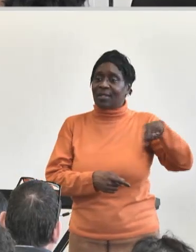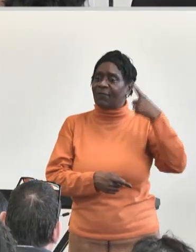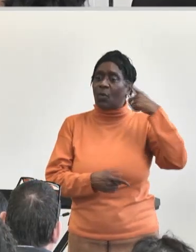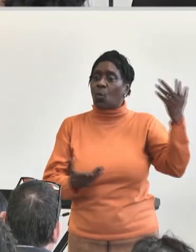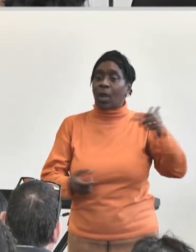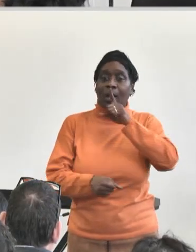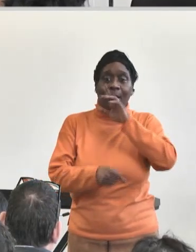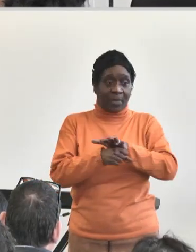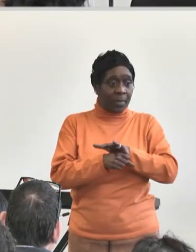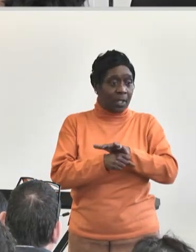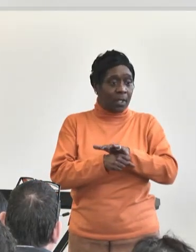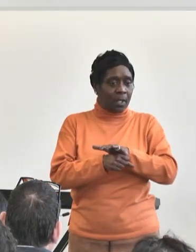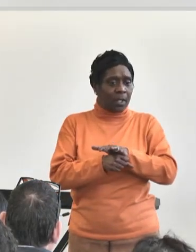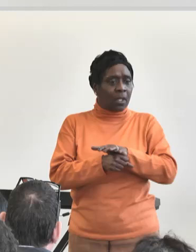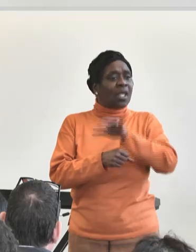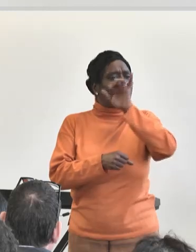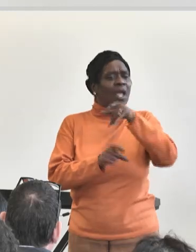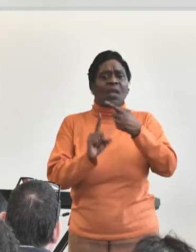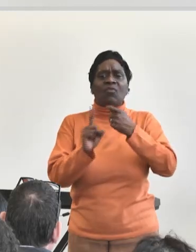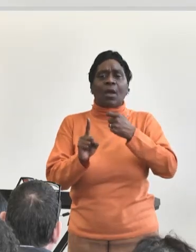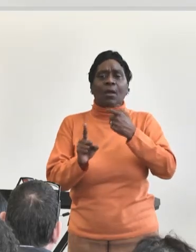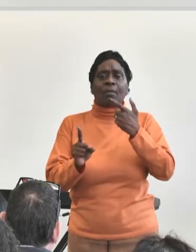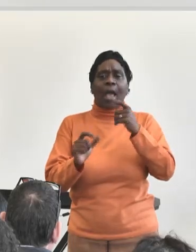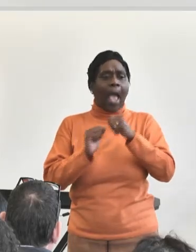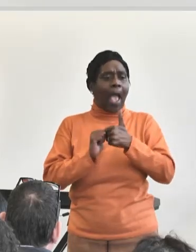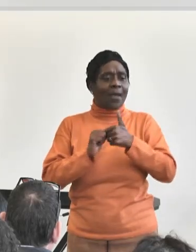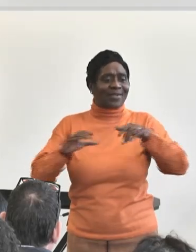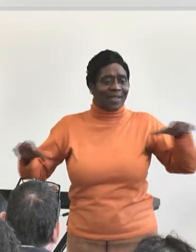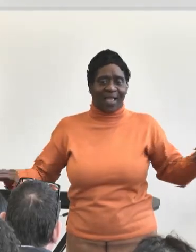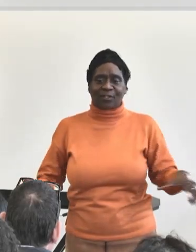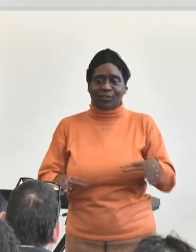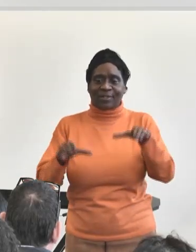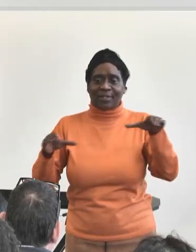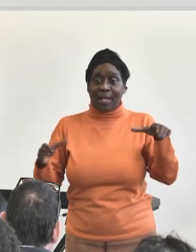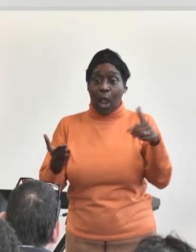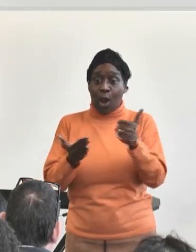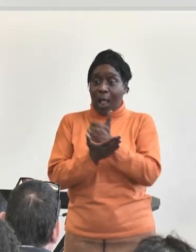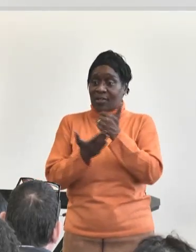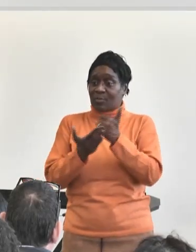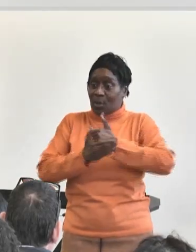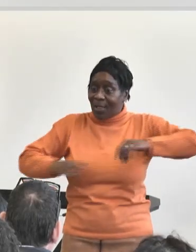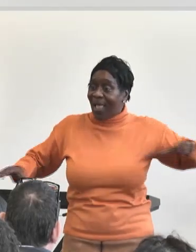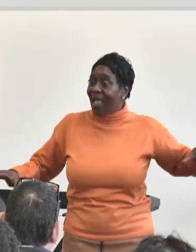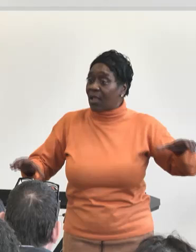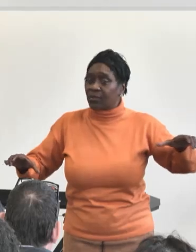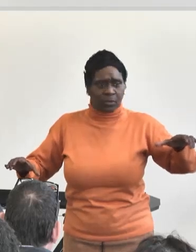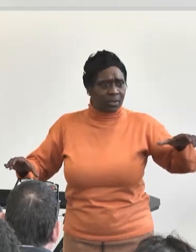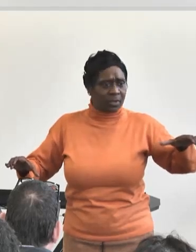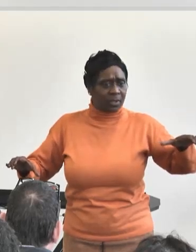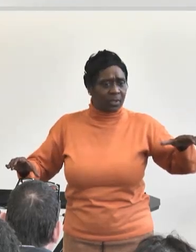entendieron luego eso, el compromiso. And that came out in their actions. Y eso salió con sus hechos. So what I